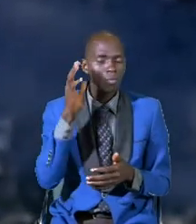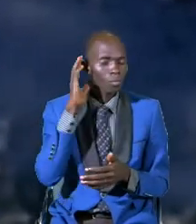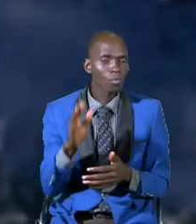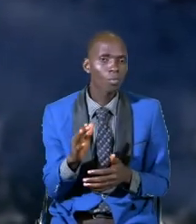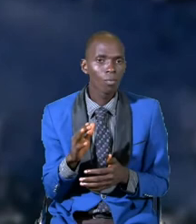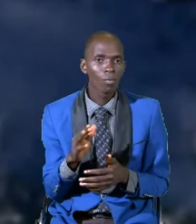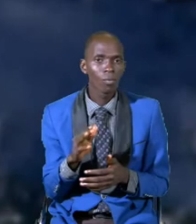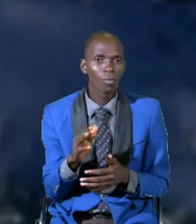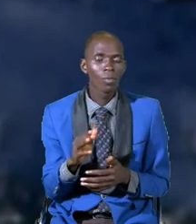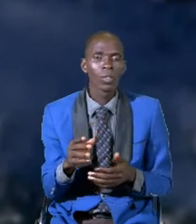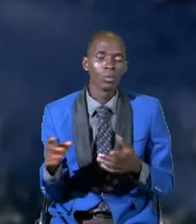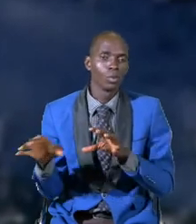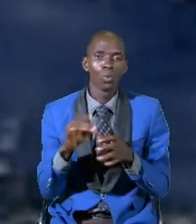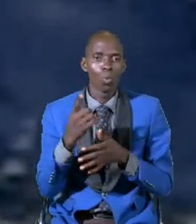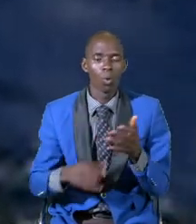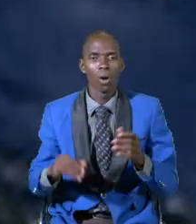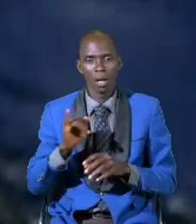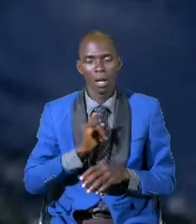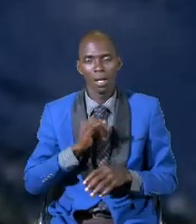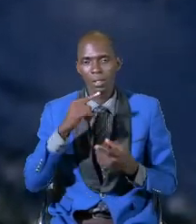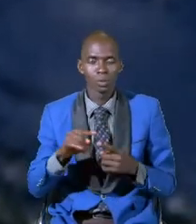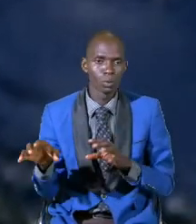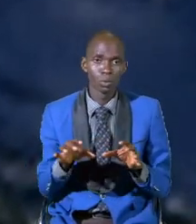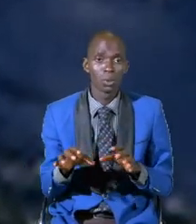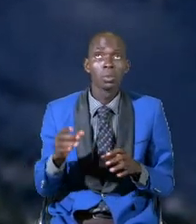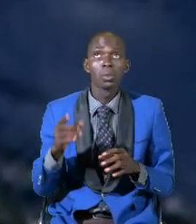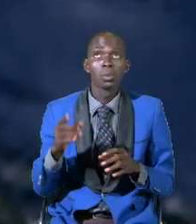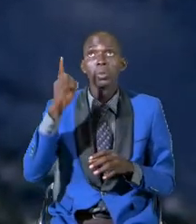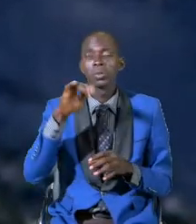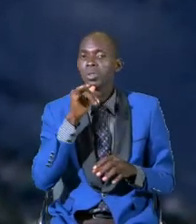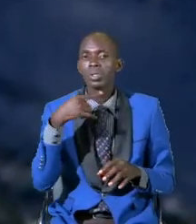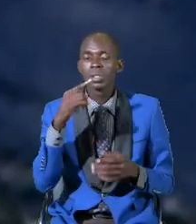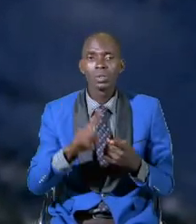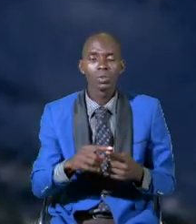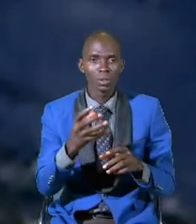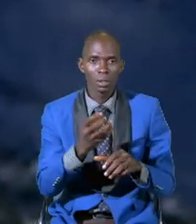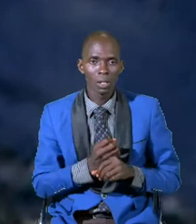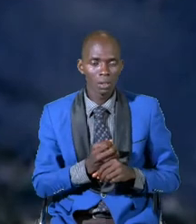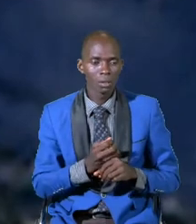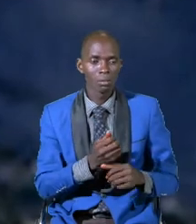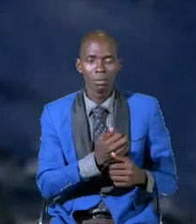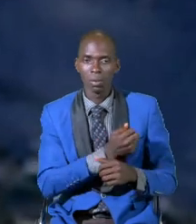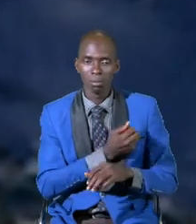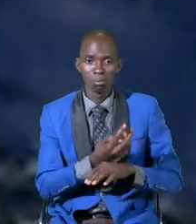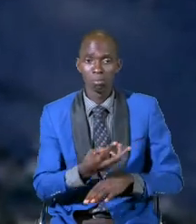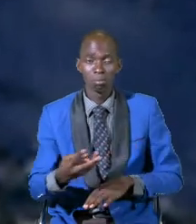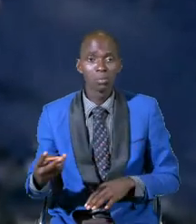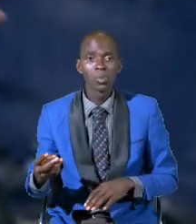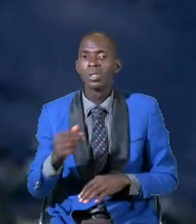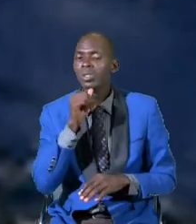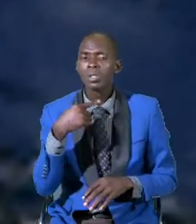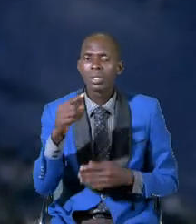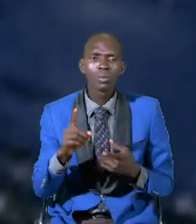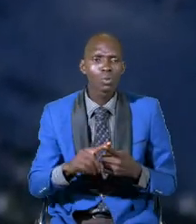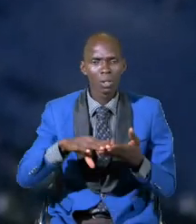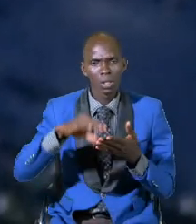them to do. He didn't tell them to acquire ammunition, to learn how to shoot. He didn't tell them to learn how to